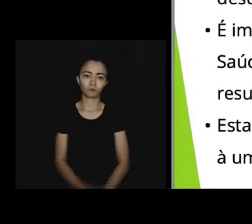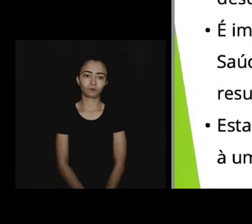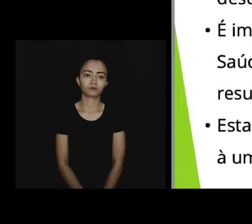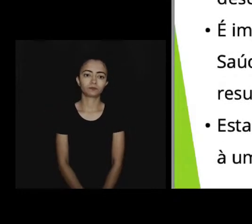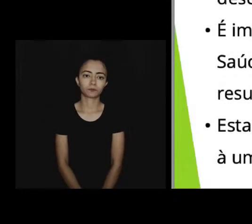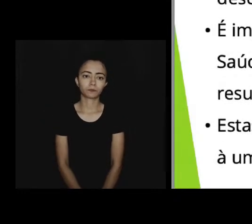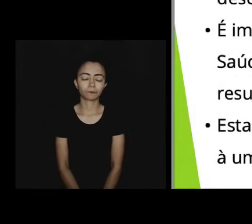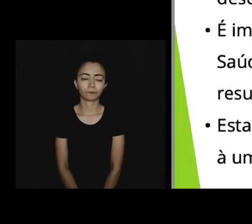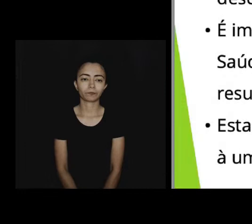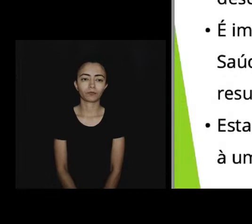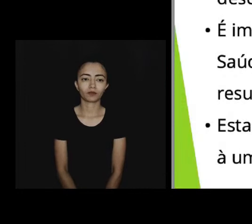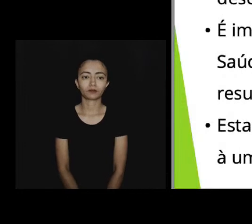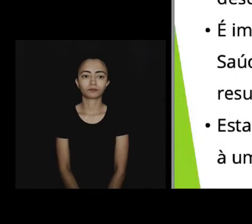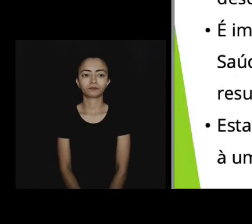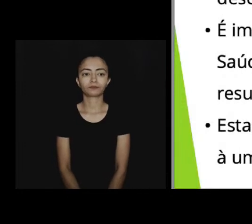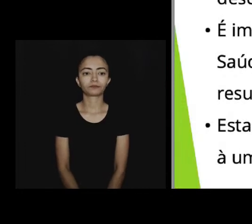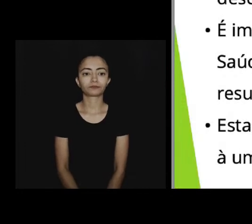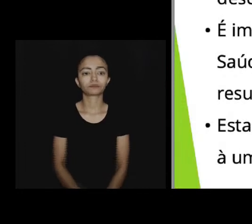applied.